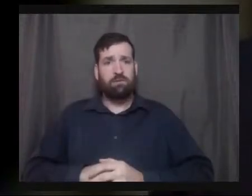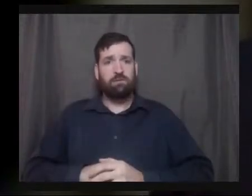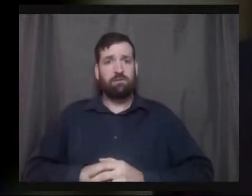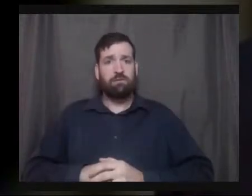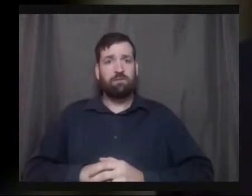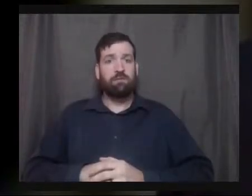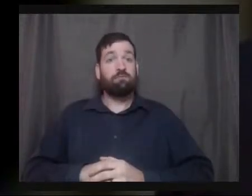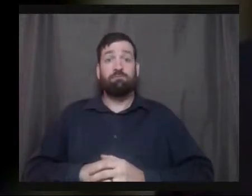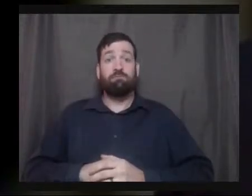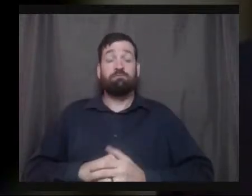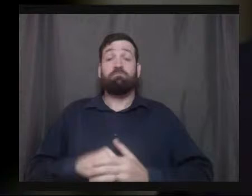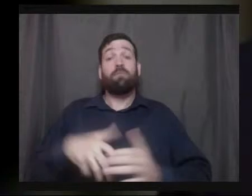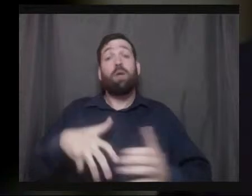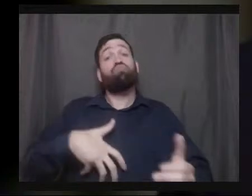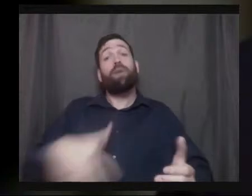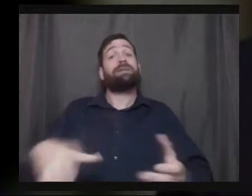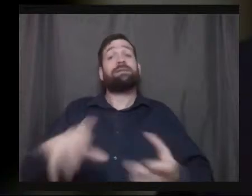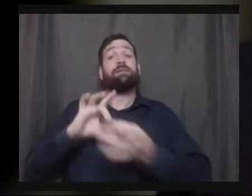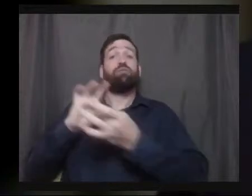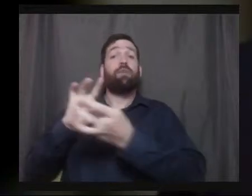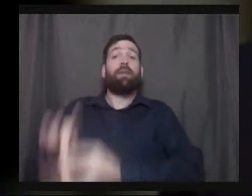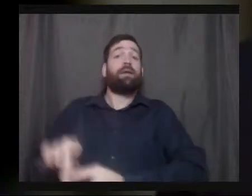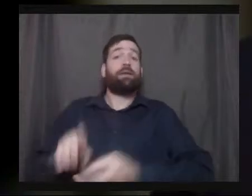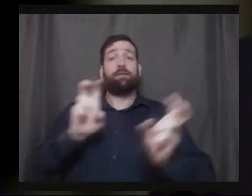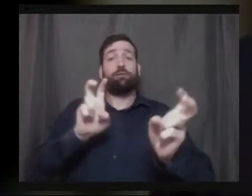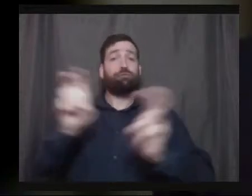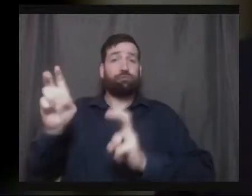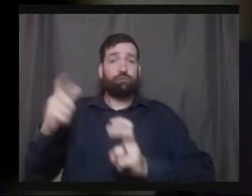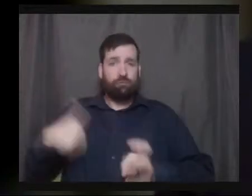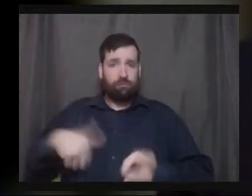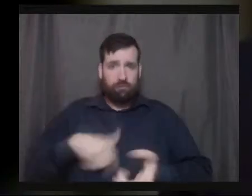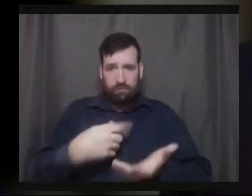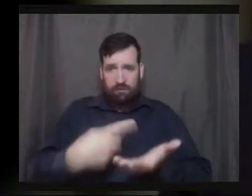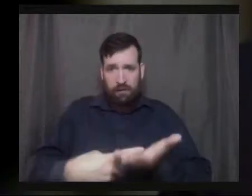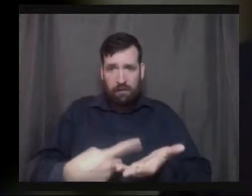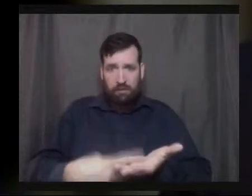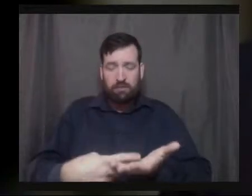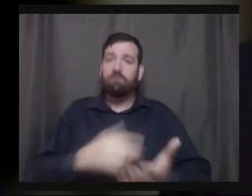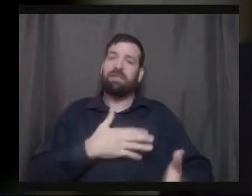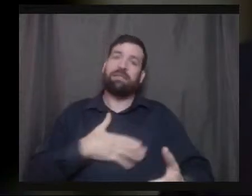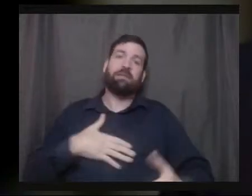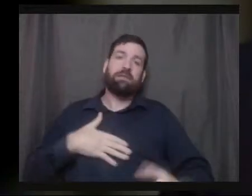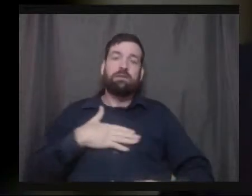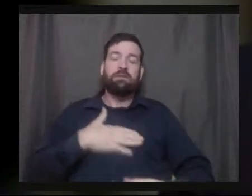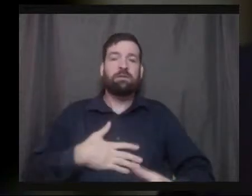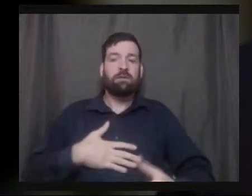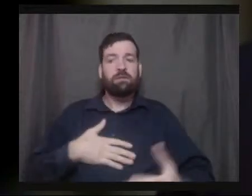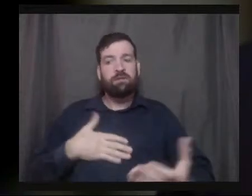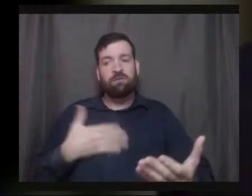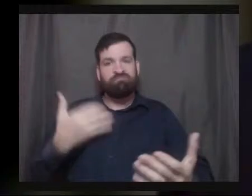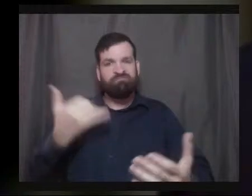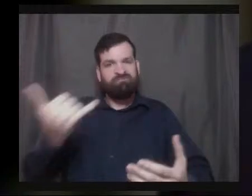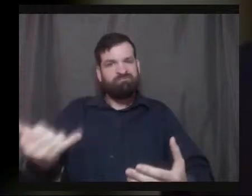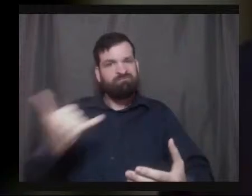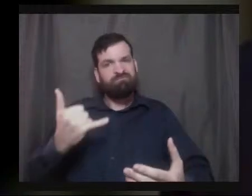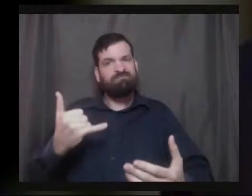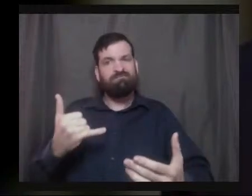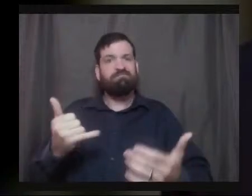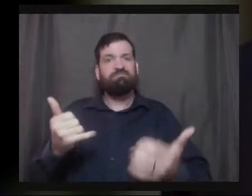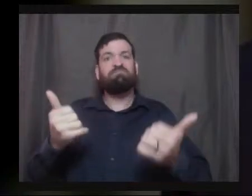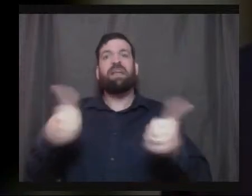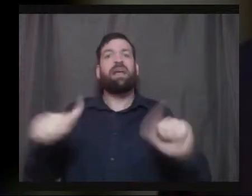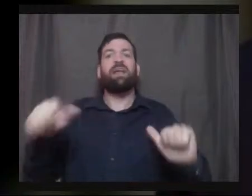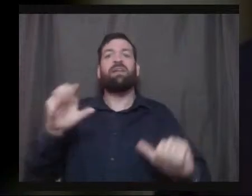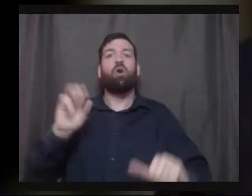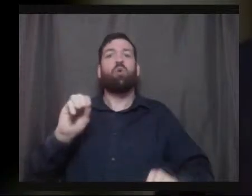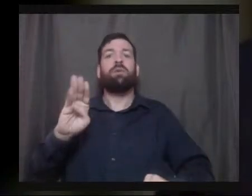just pregnancy-related issues that we've discussed, please feel free to call any